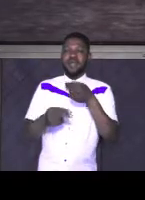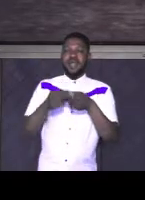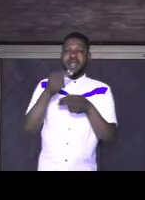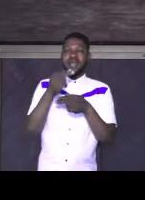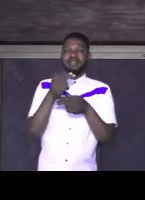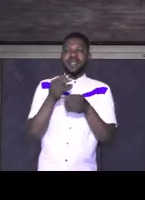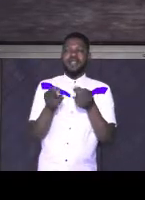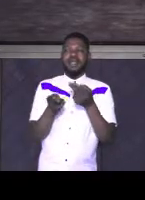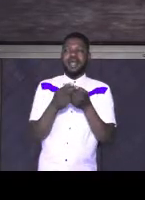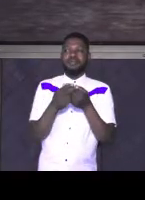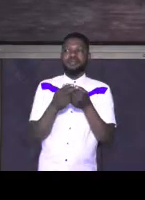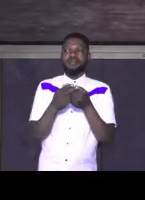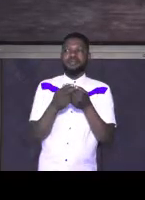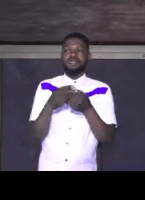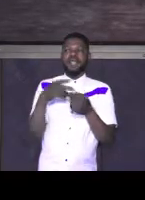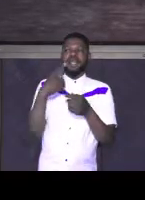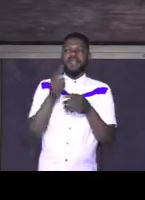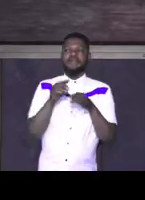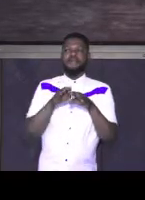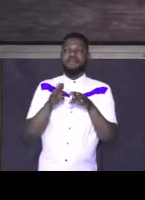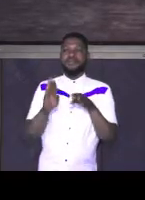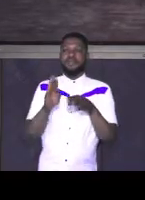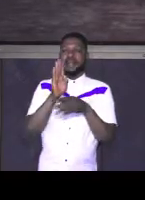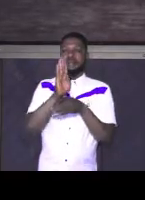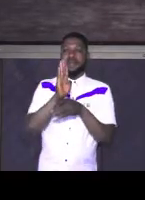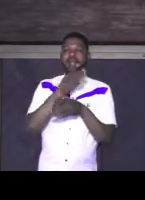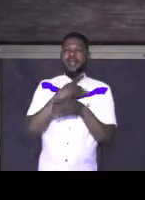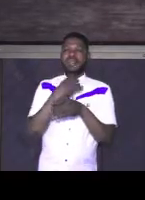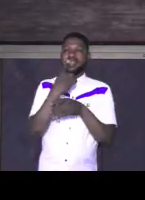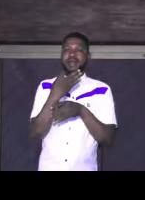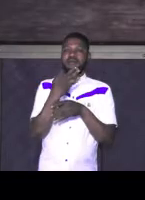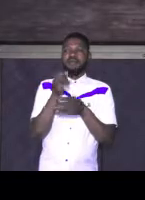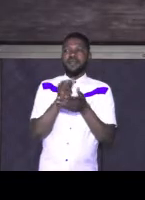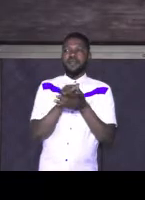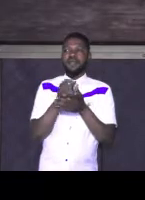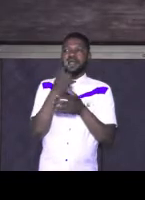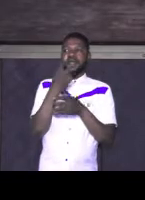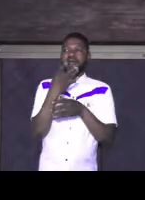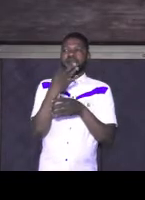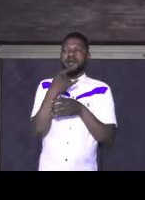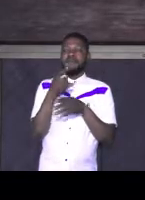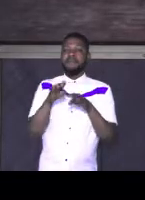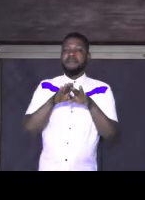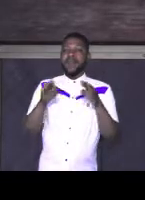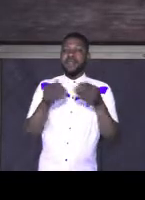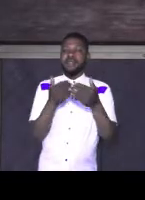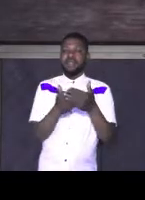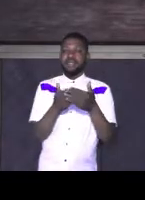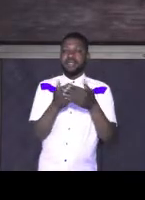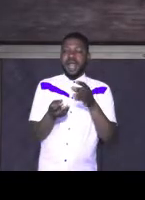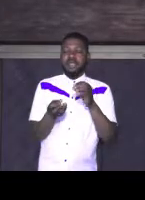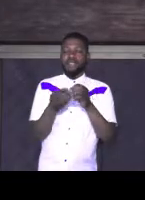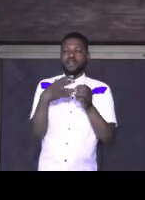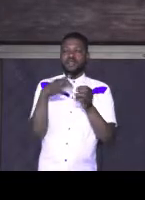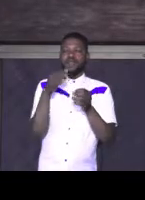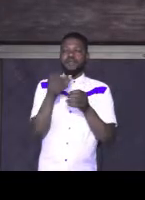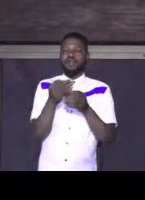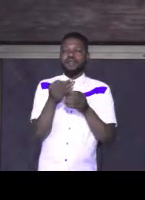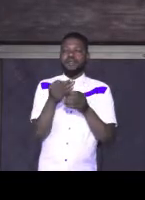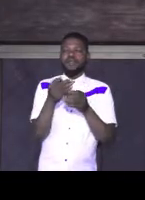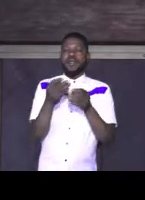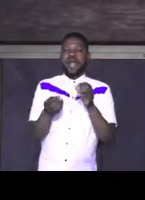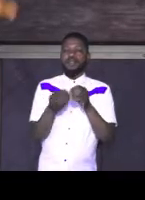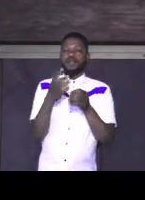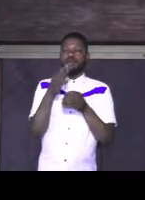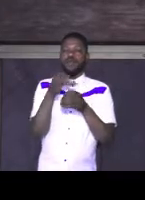perpendicular height times the breadth. Then we take half of that. So half of the parallel sides, addition of the parallel